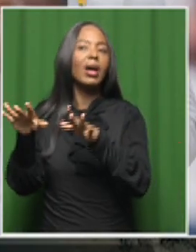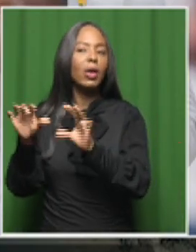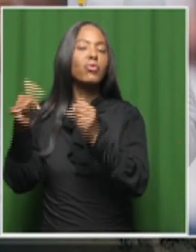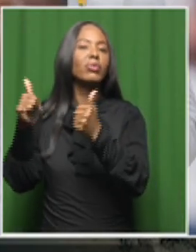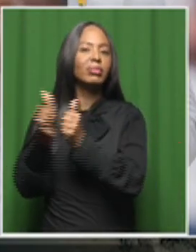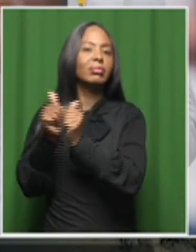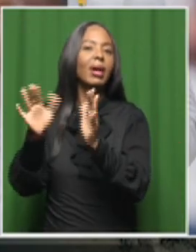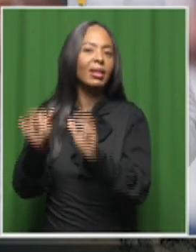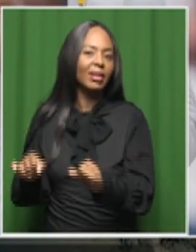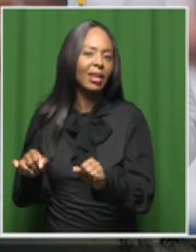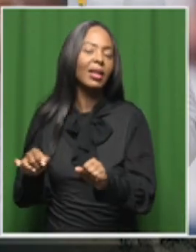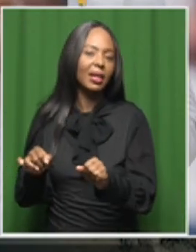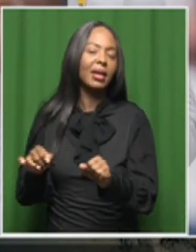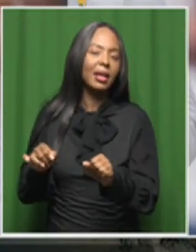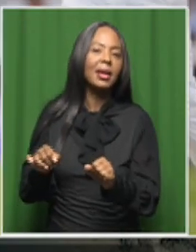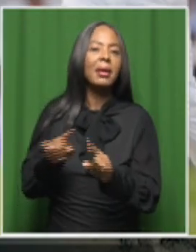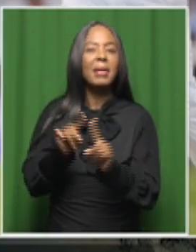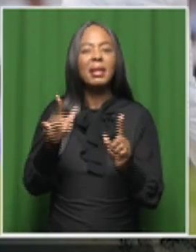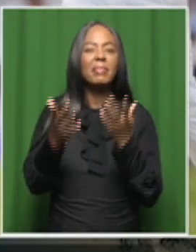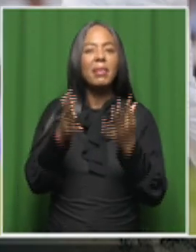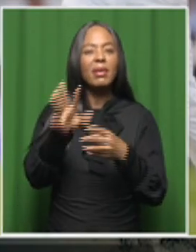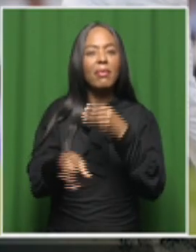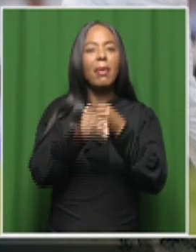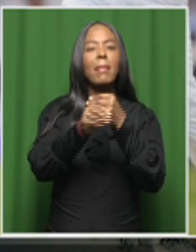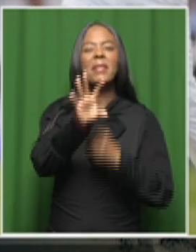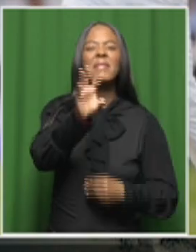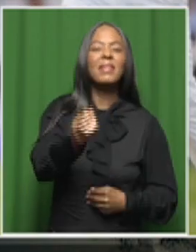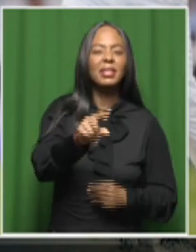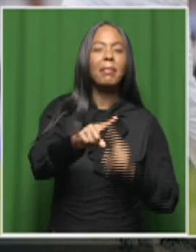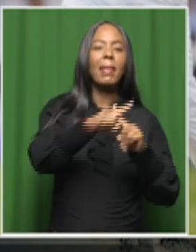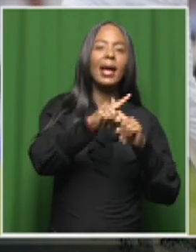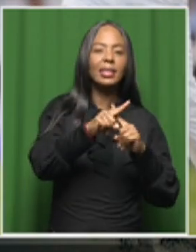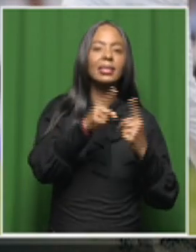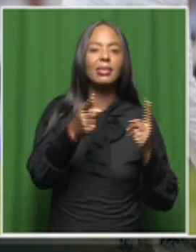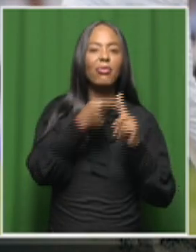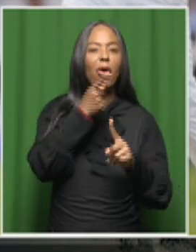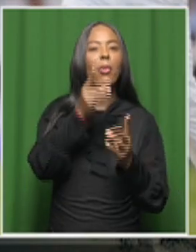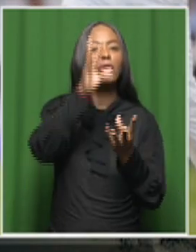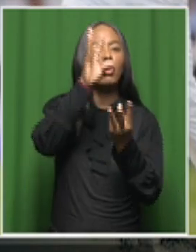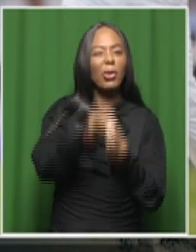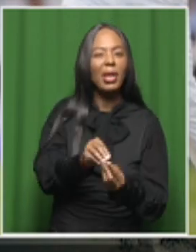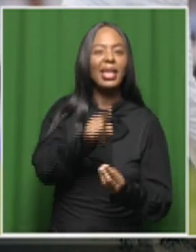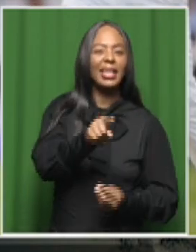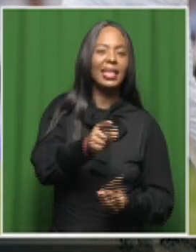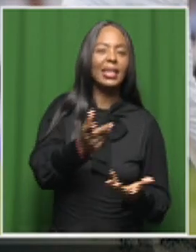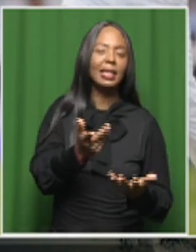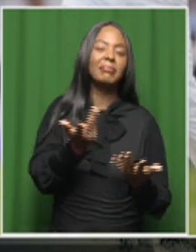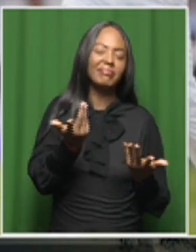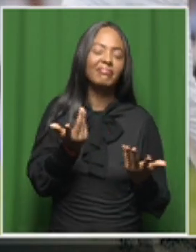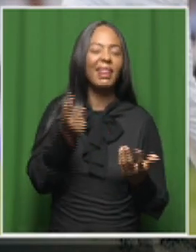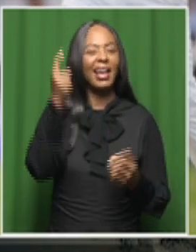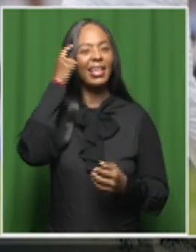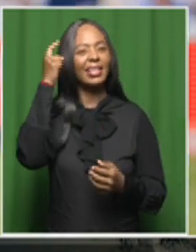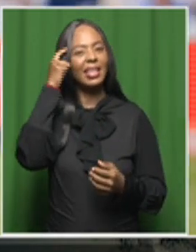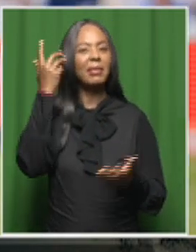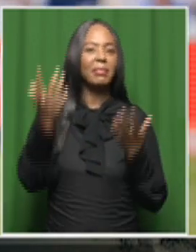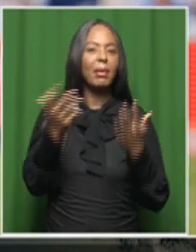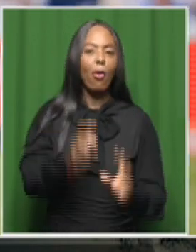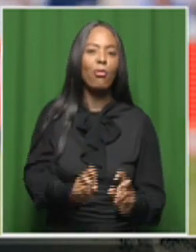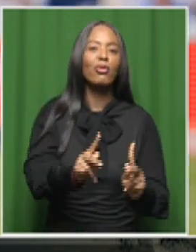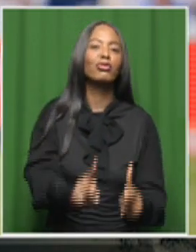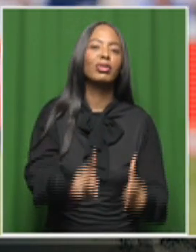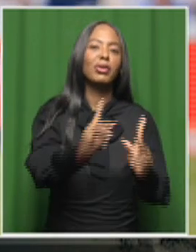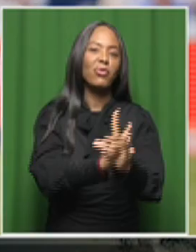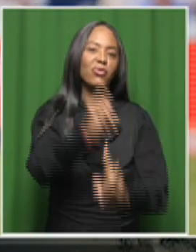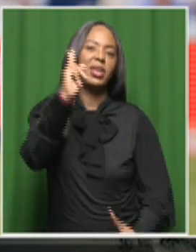mean, if we can land a 50-plus partnership, just to set the tone for the rest of the guys, I think, we're going to give ourselves a very good chance of